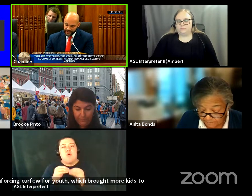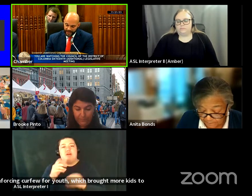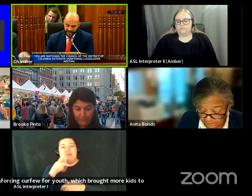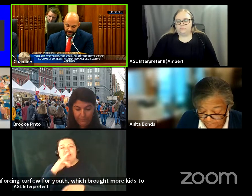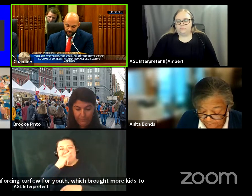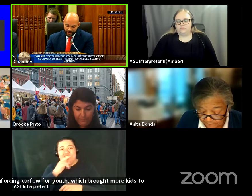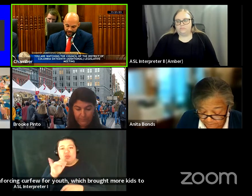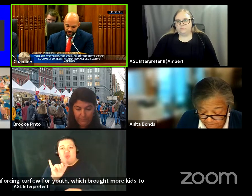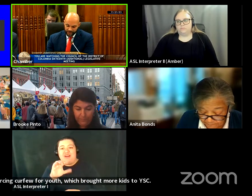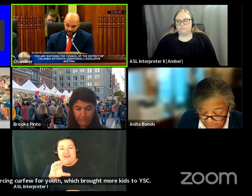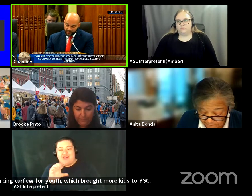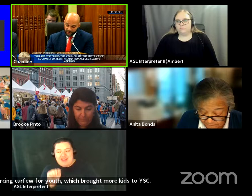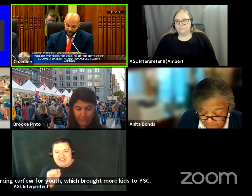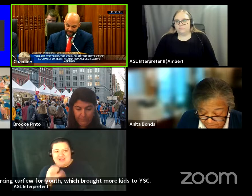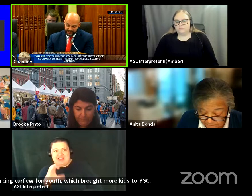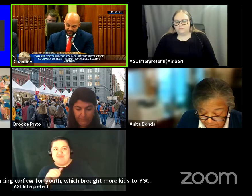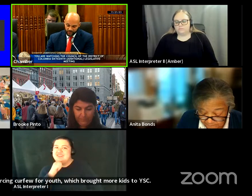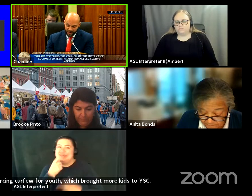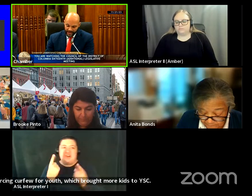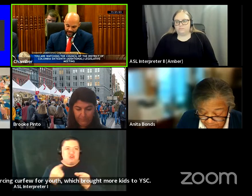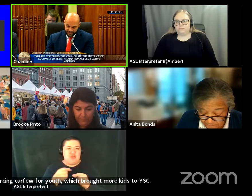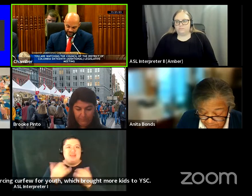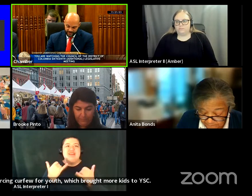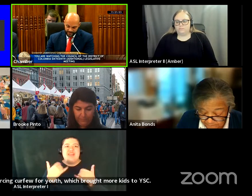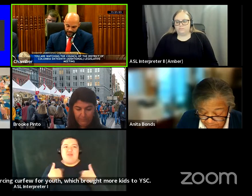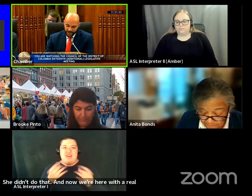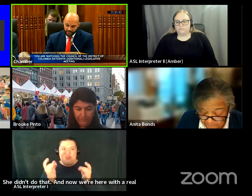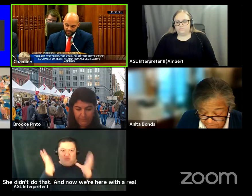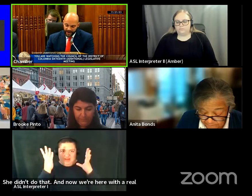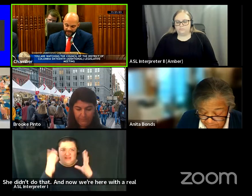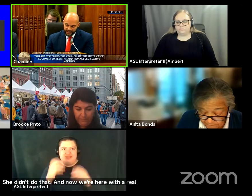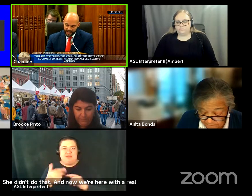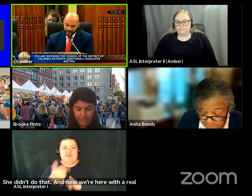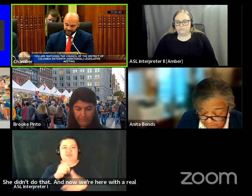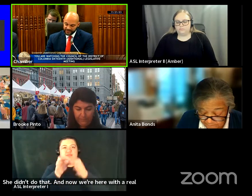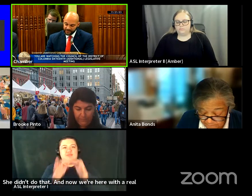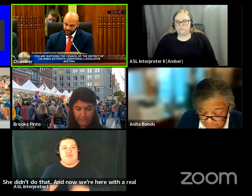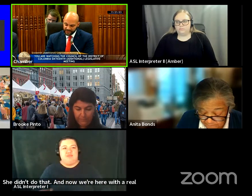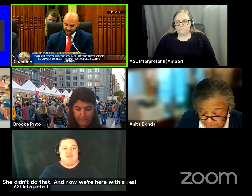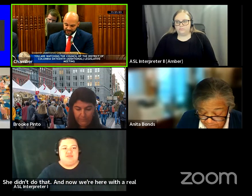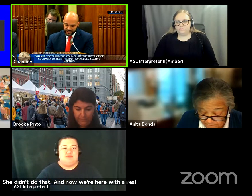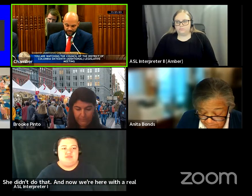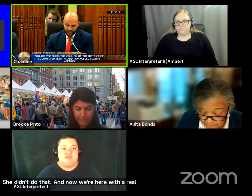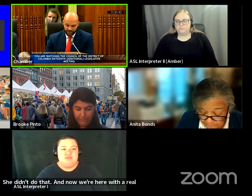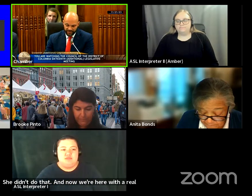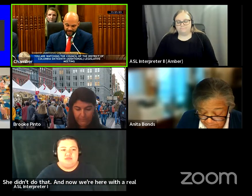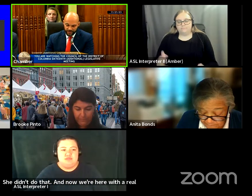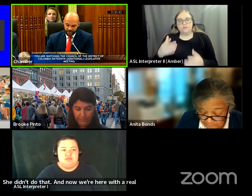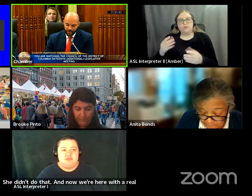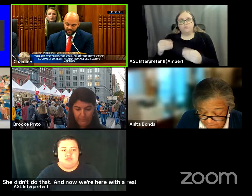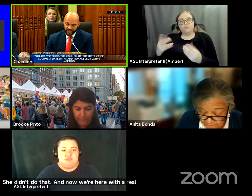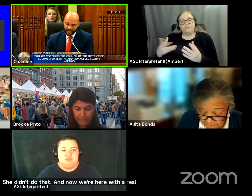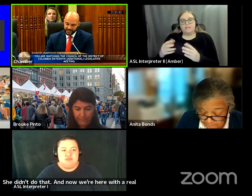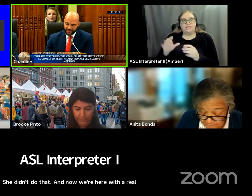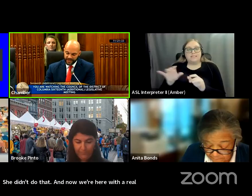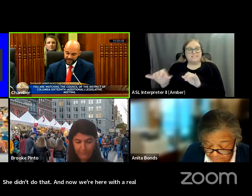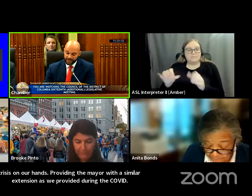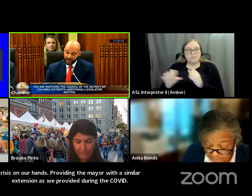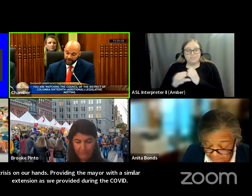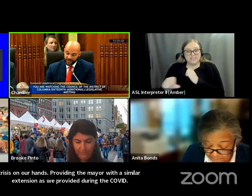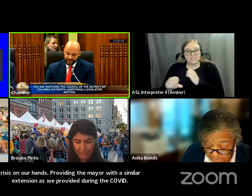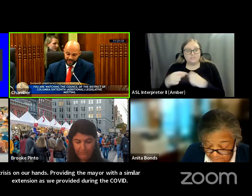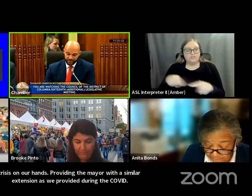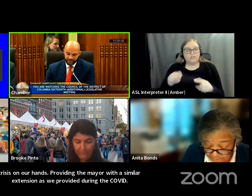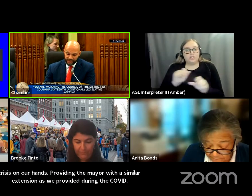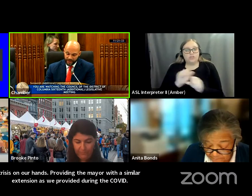that. And now we're here with a real crisis on our hands. Providing the mayor with a similar extension as we provided during the COVID-19 pandemic